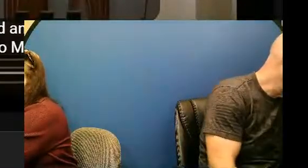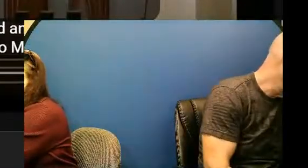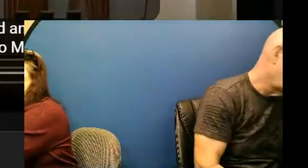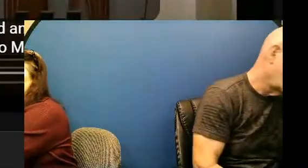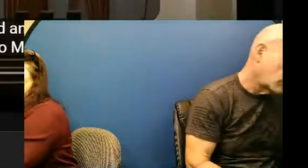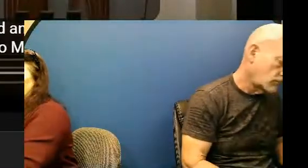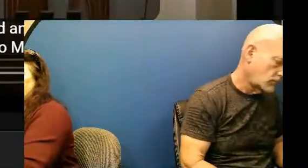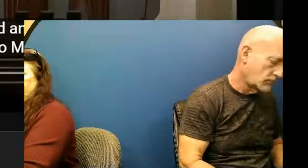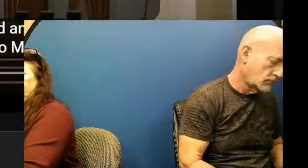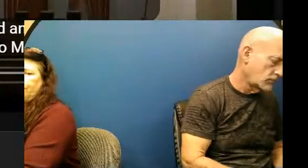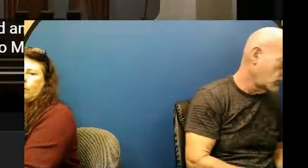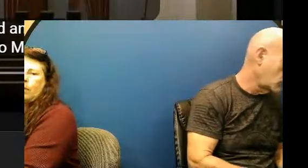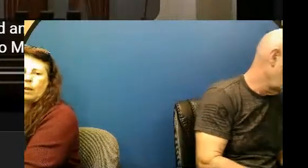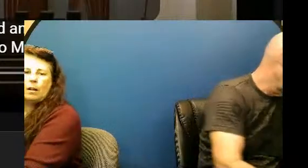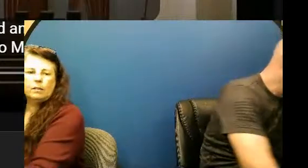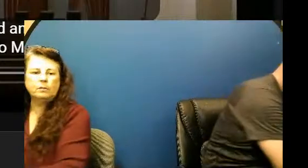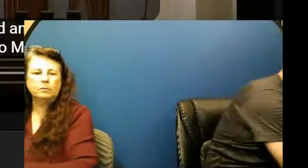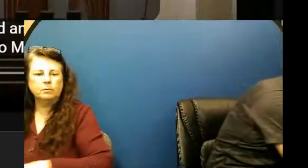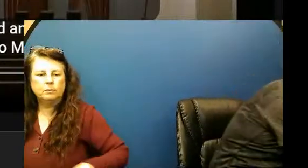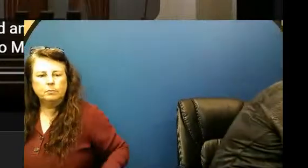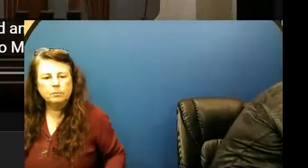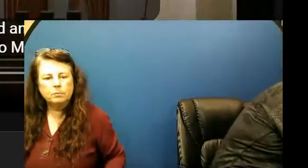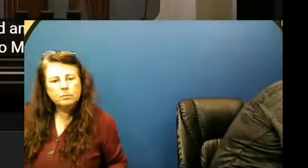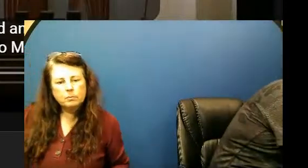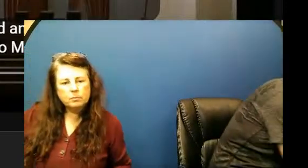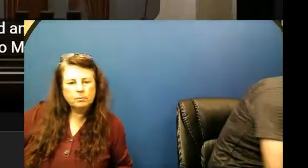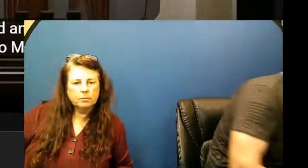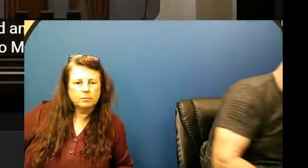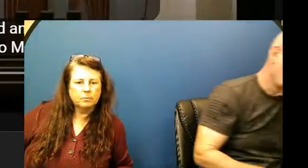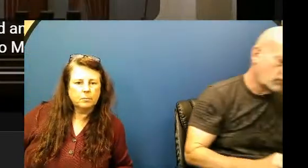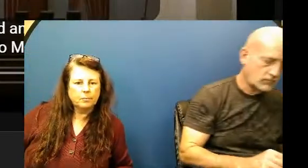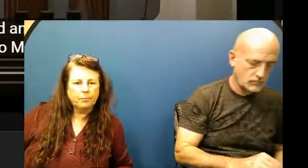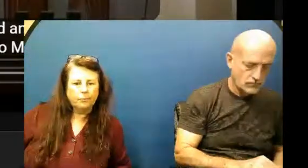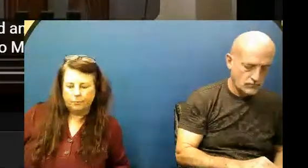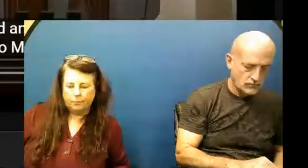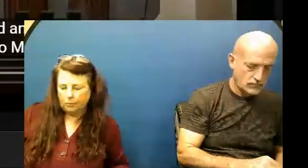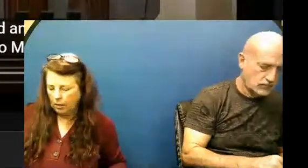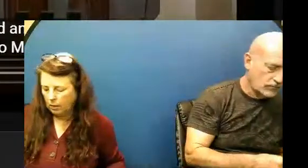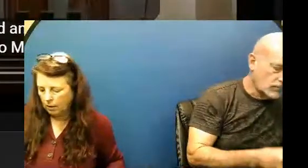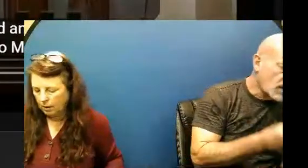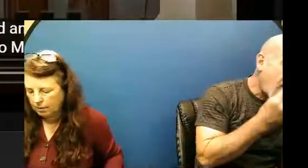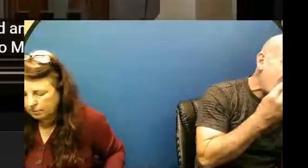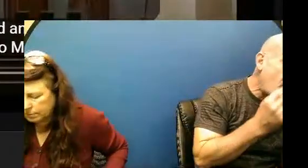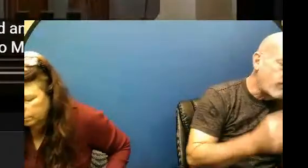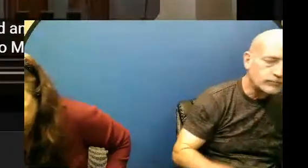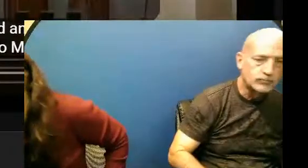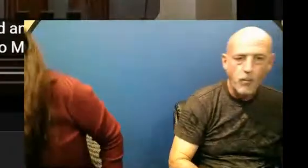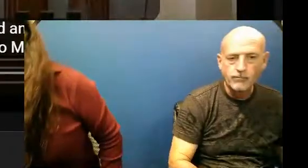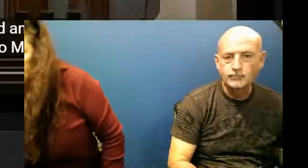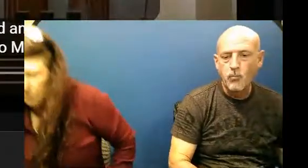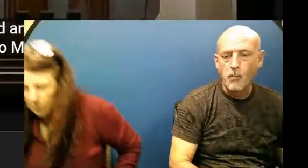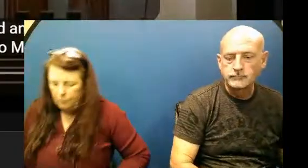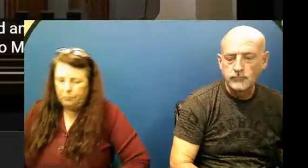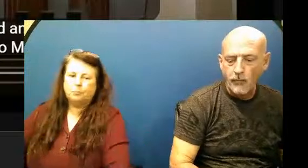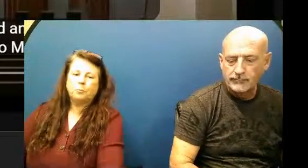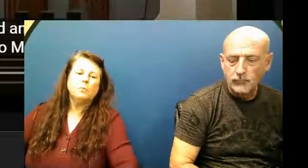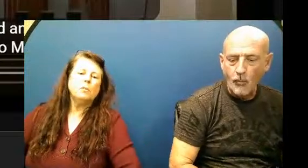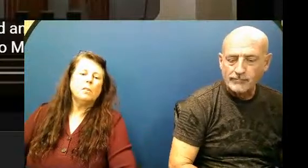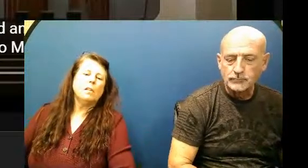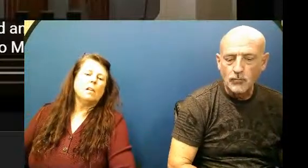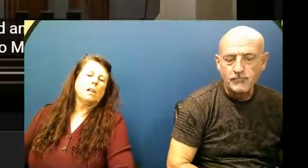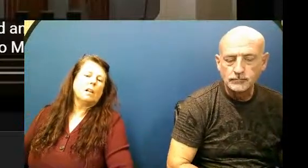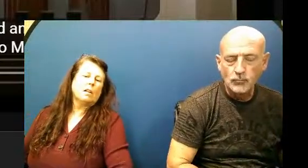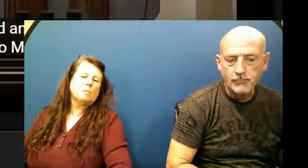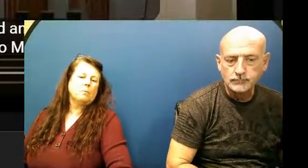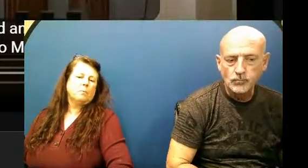site. It's only concerned about the ownership and the concerns that